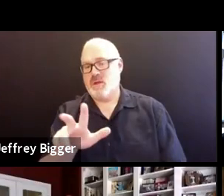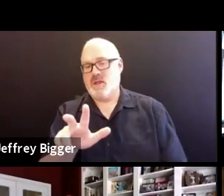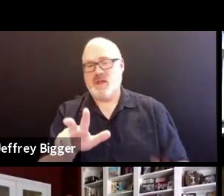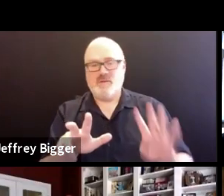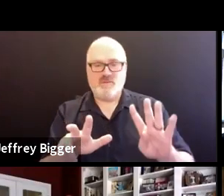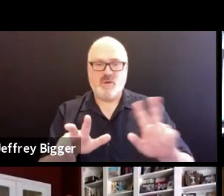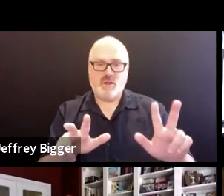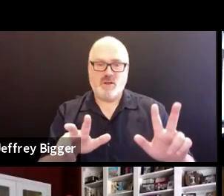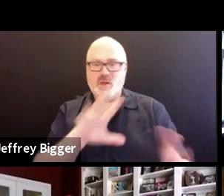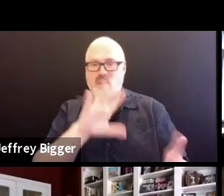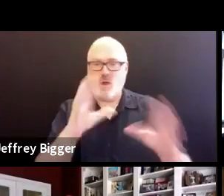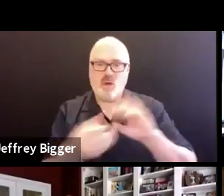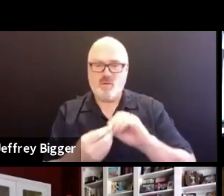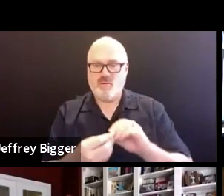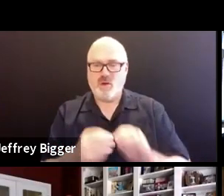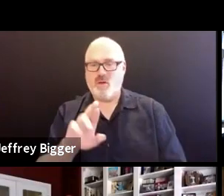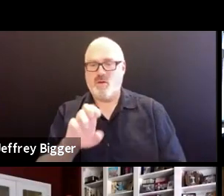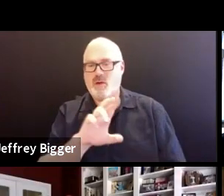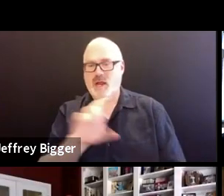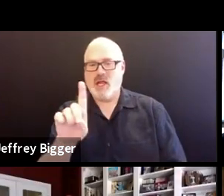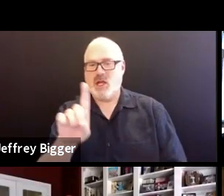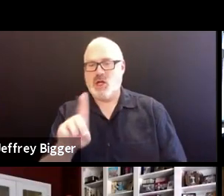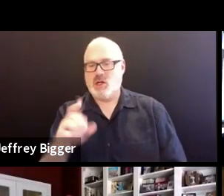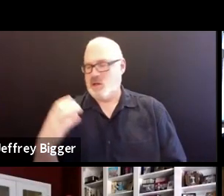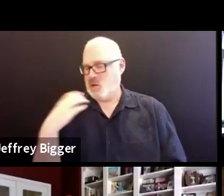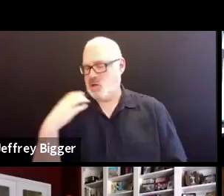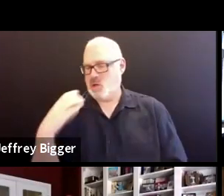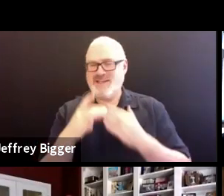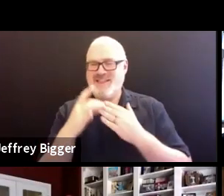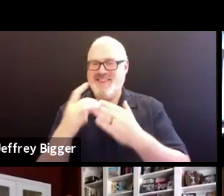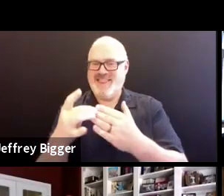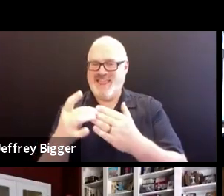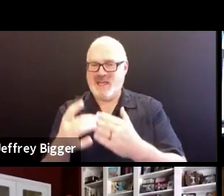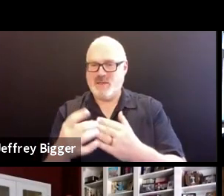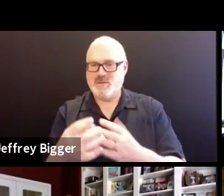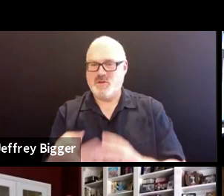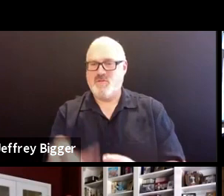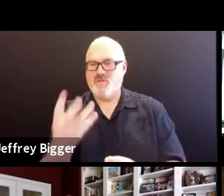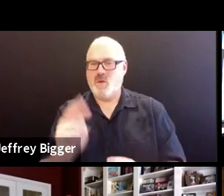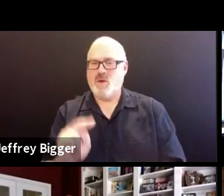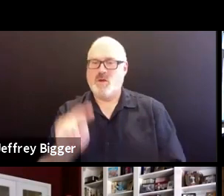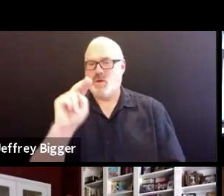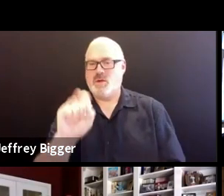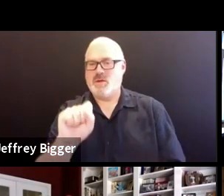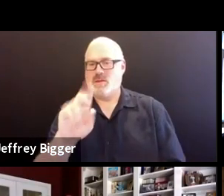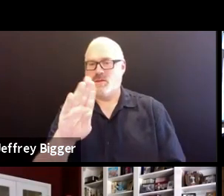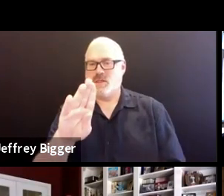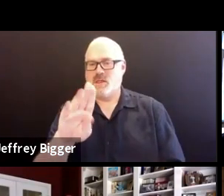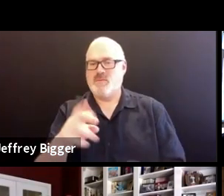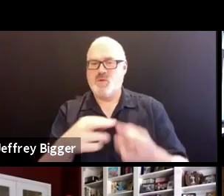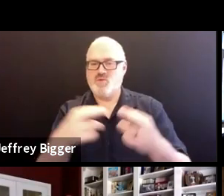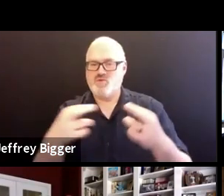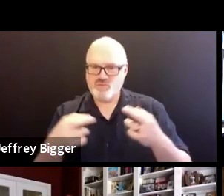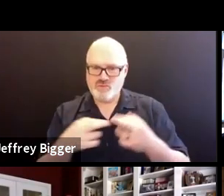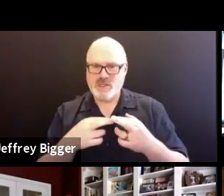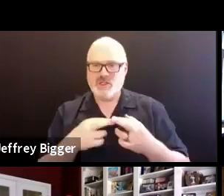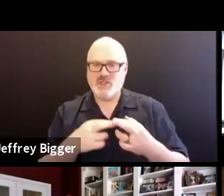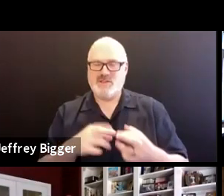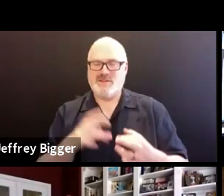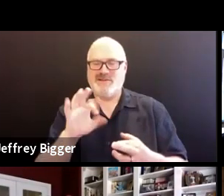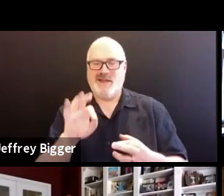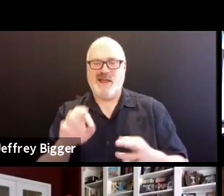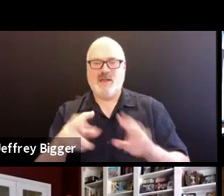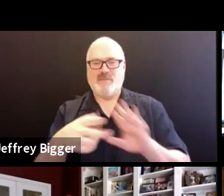153-43 overall record, and Coach Smiley led Sheridan to 4 North Subregion 9 titles and 2 runner-up